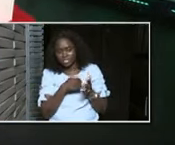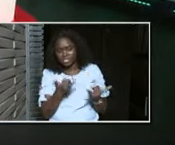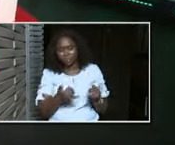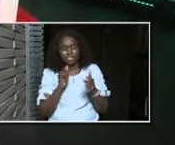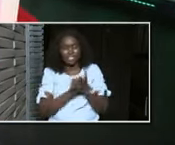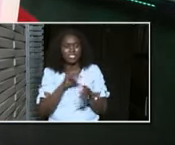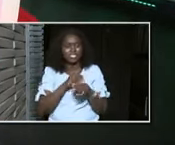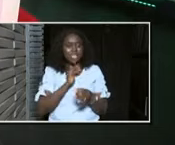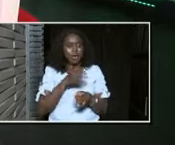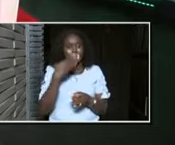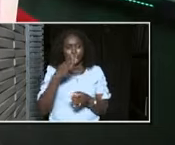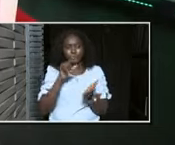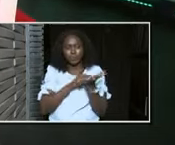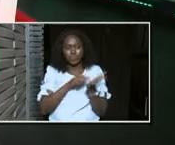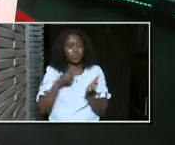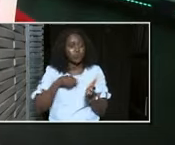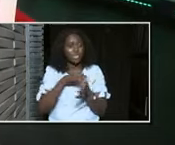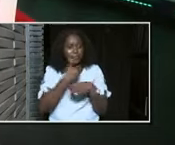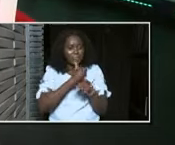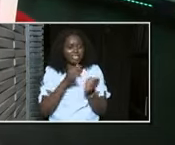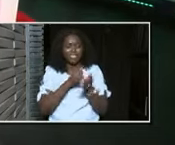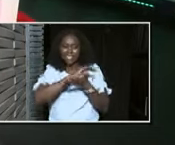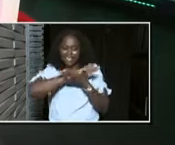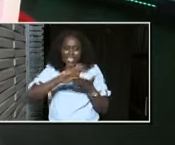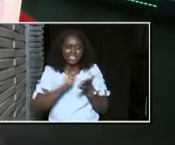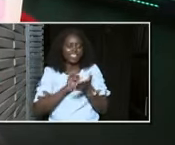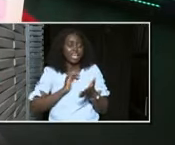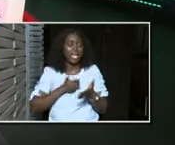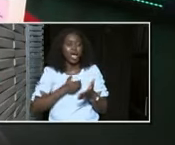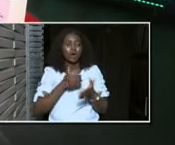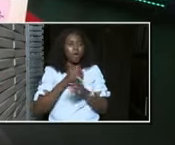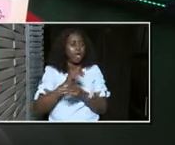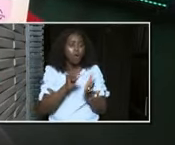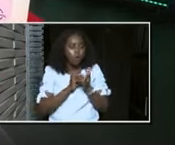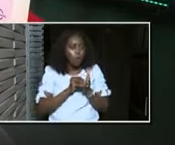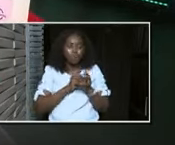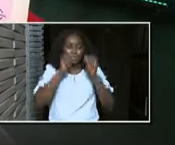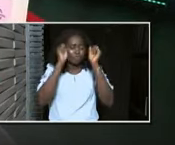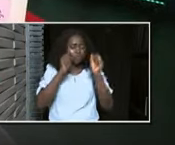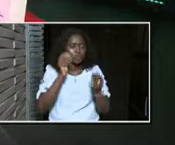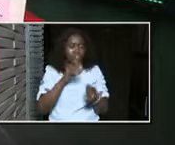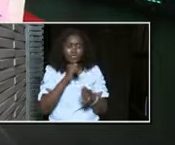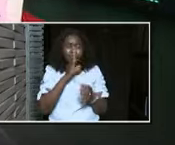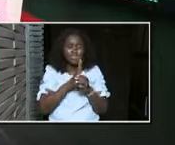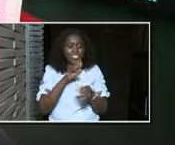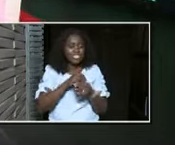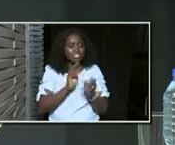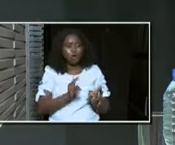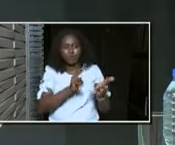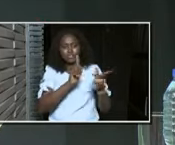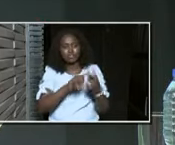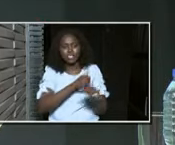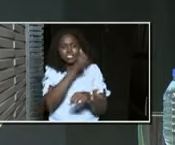blueprint, we made it clear that our administration would not be in a hurry to establish